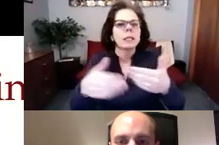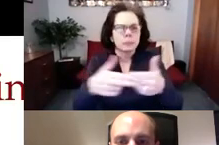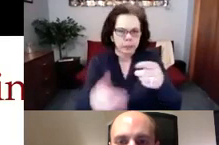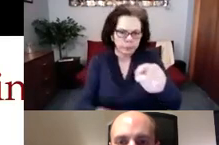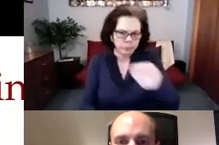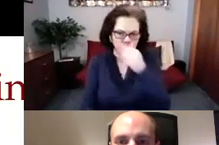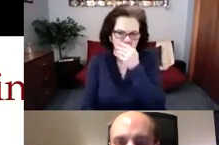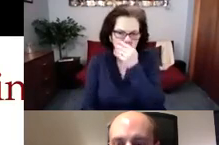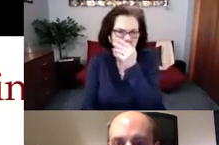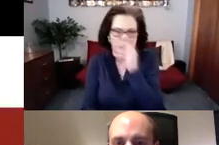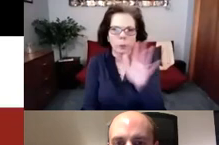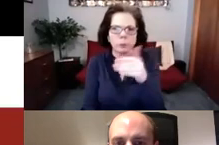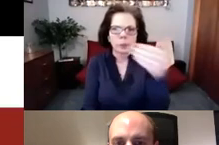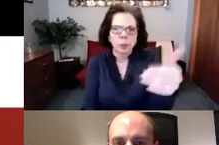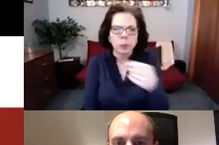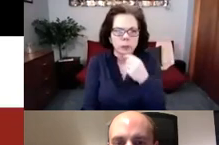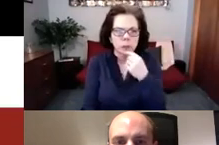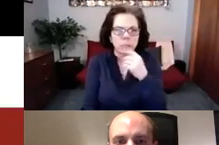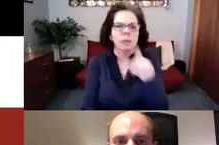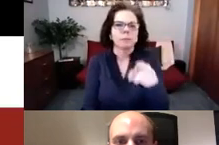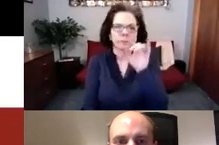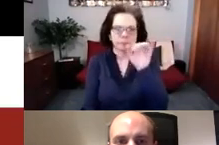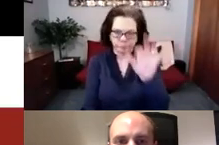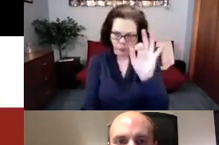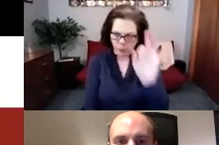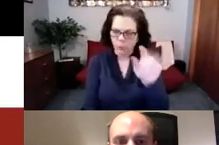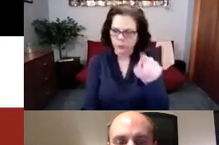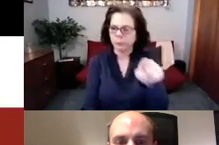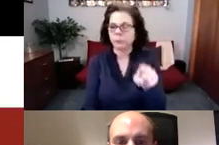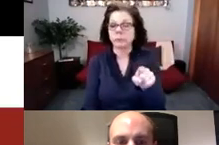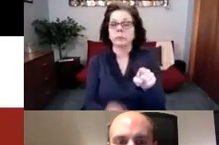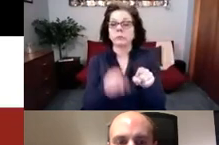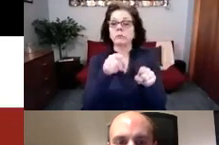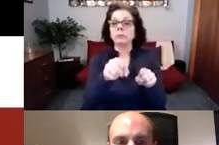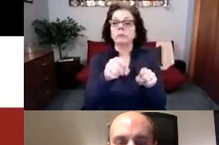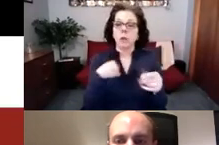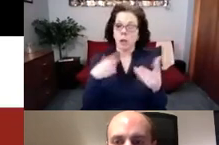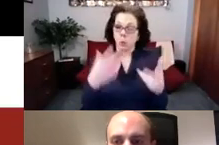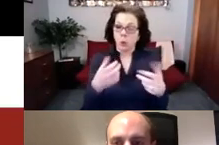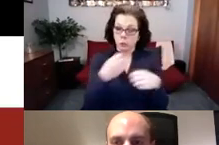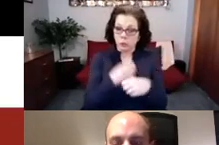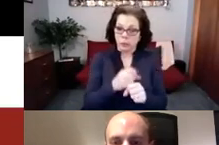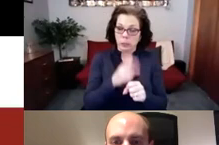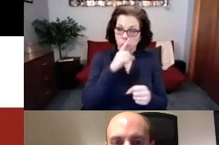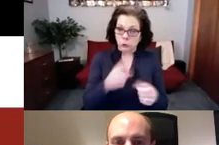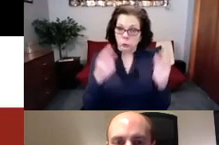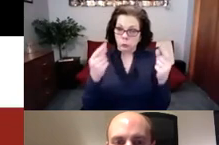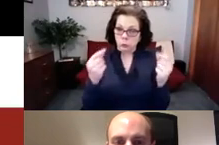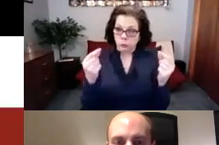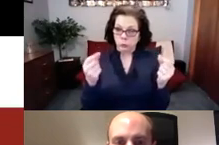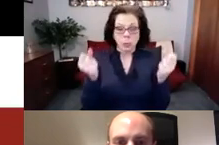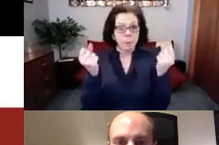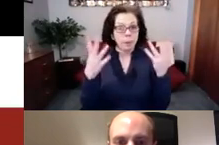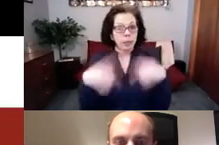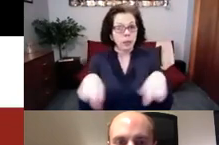to, now keep going, the dashboard. There you go. Okay, so I want to make sure. So what we are going to do, many of you have become